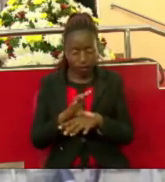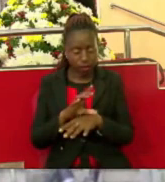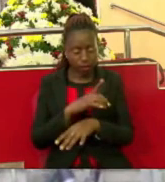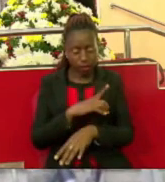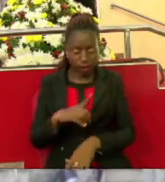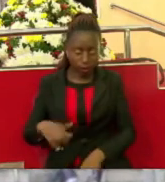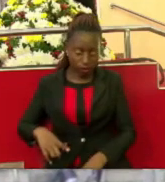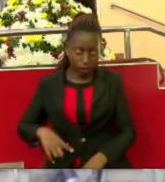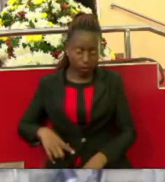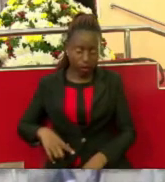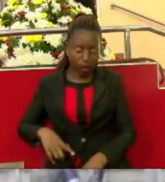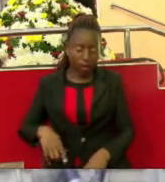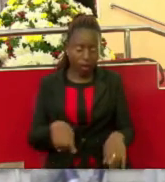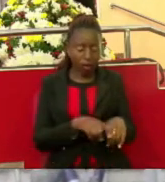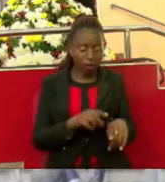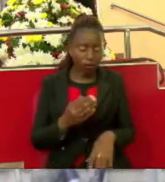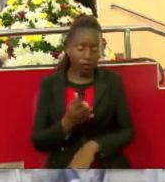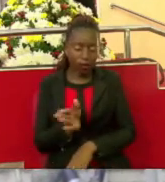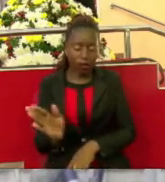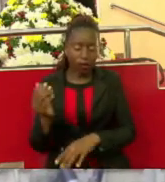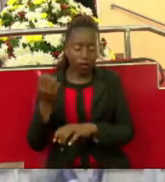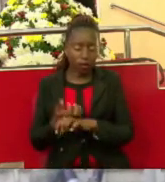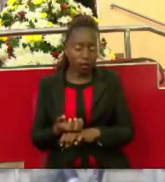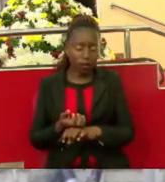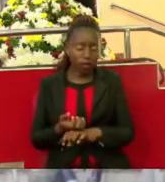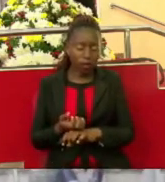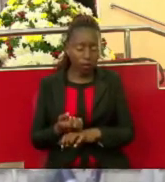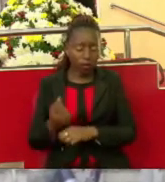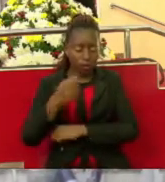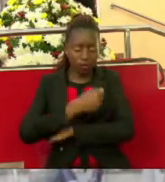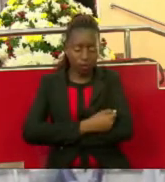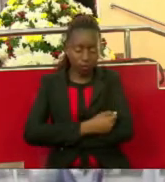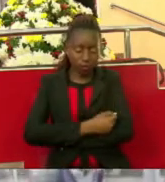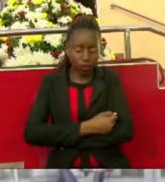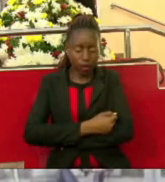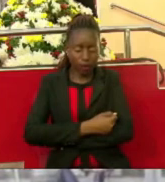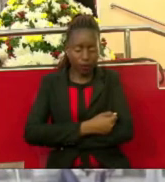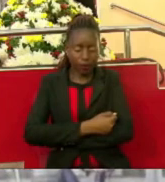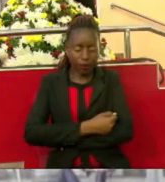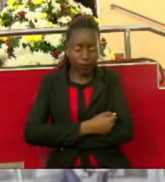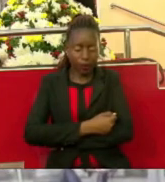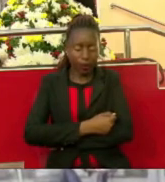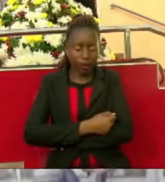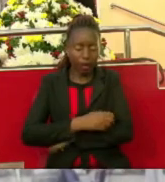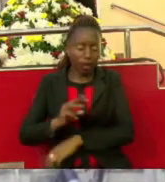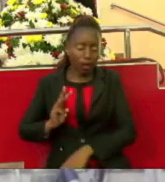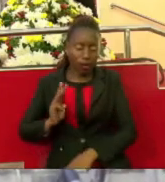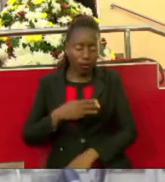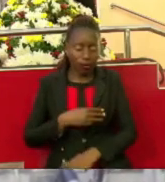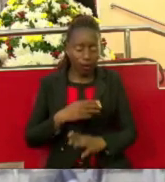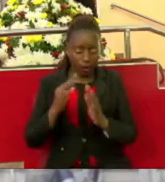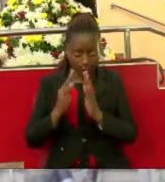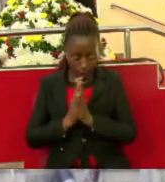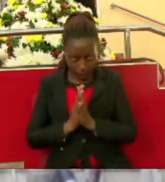And even for the Cornerstone Academy and Junior School, our Father. Father, we pray as he guides us, O God, together with Pastor Aris, our